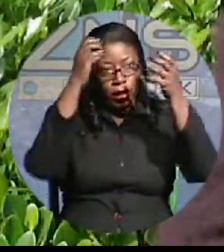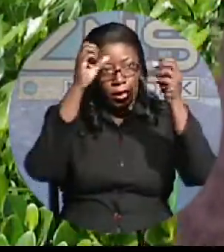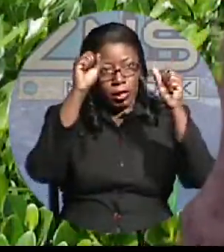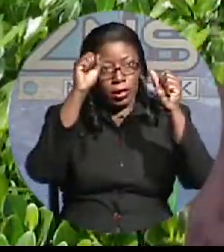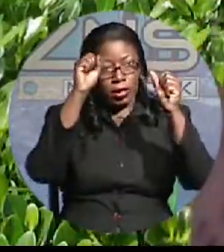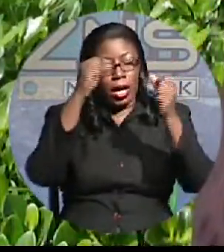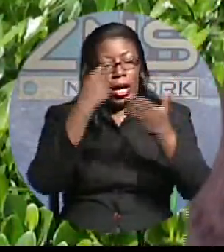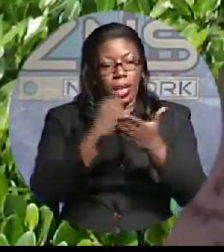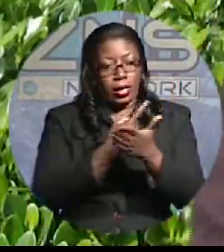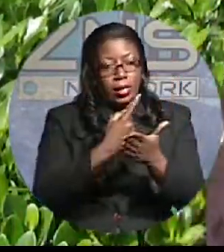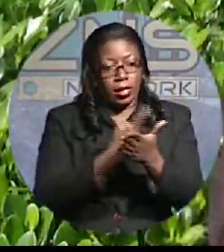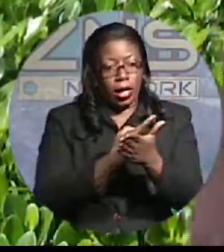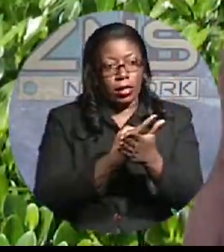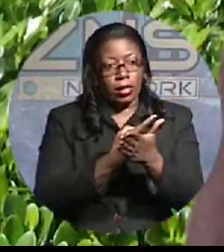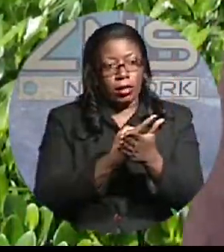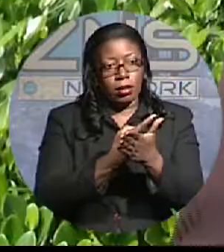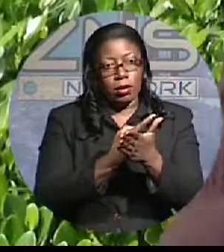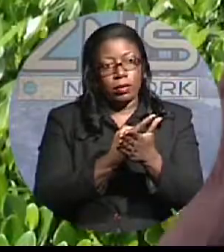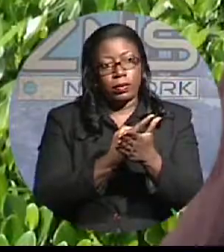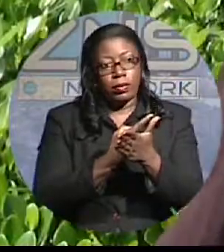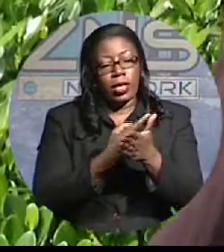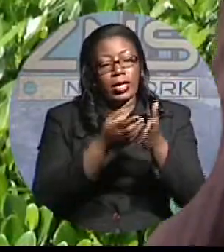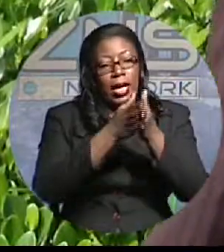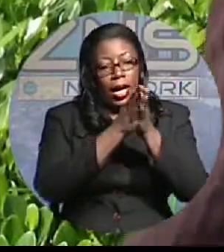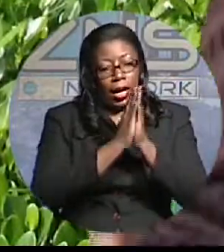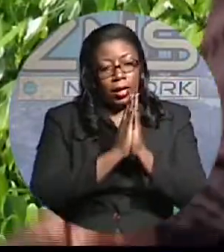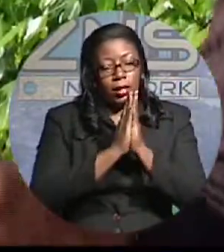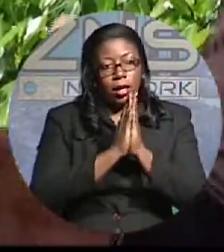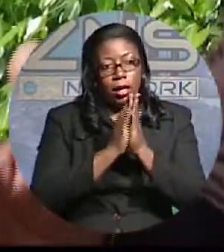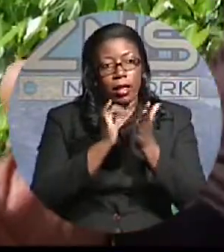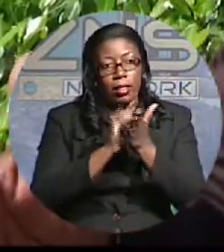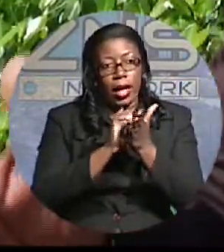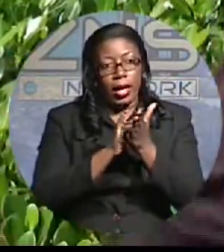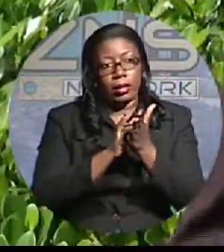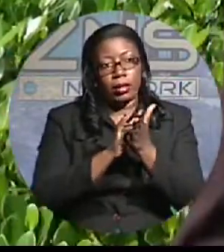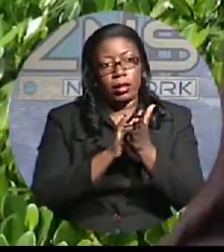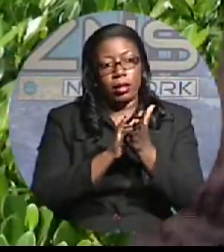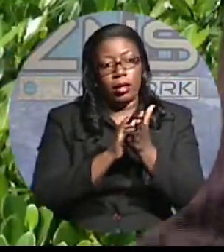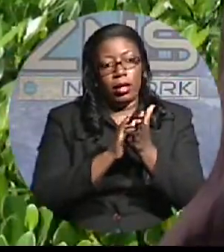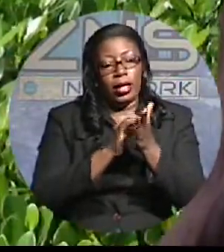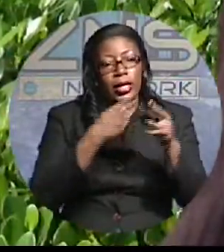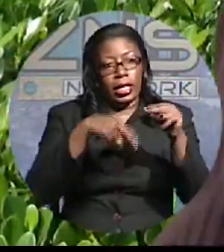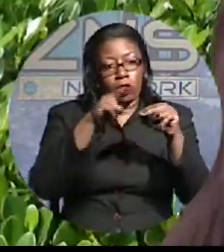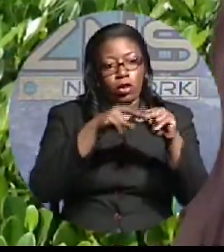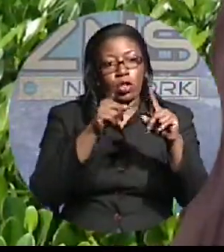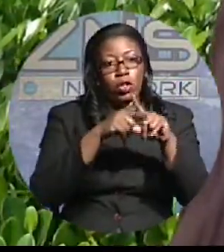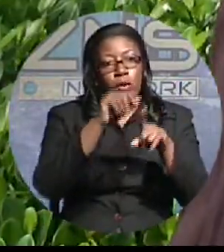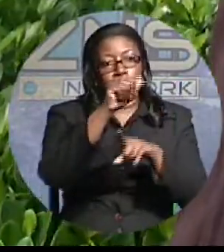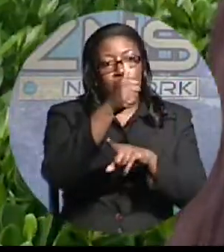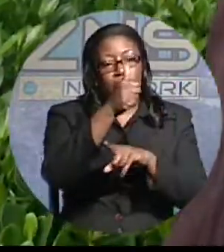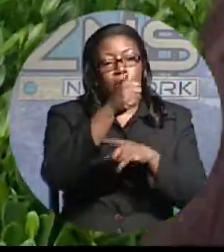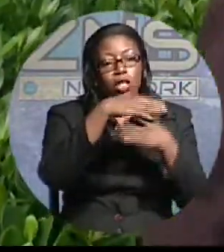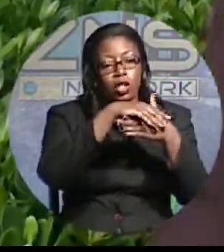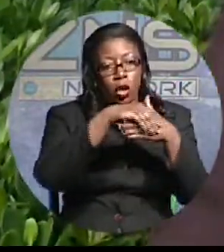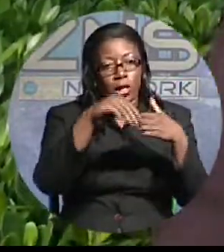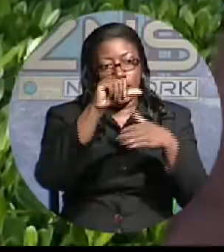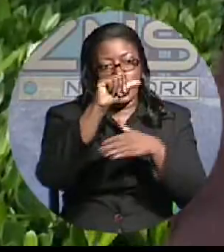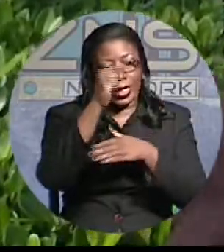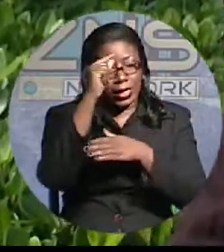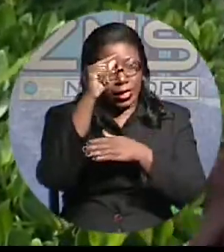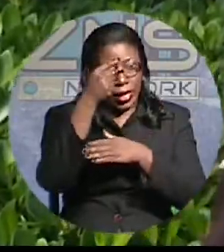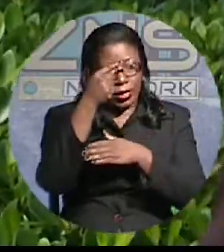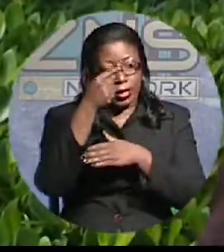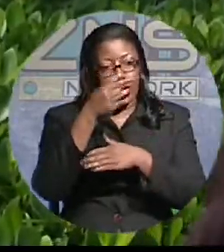his address in the State of the Union Affairs, is asking that it goes to $10.10 in this country. We believe